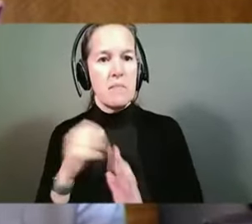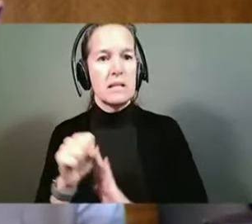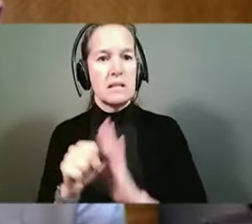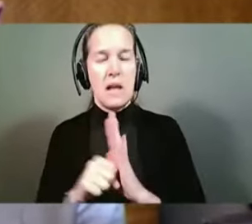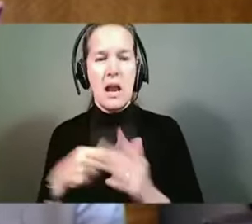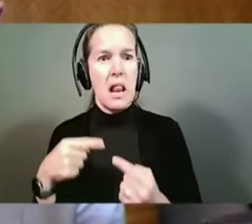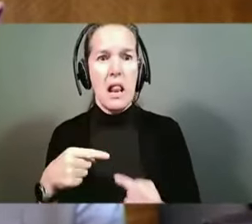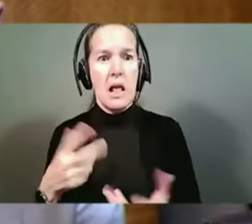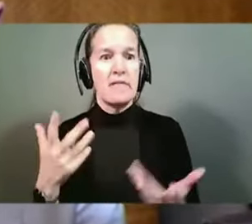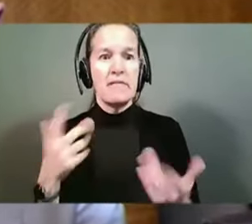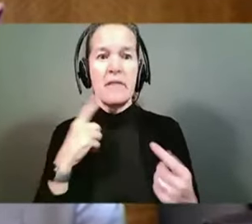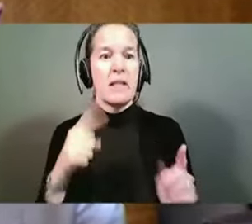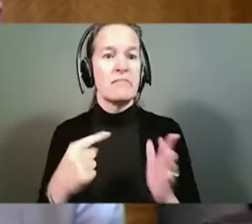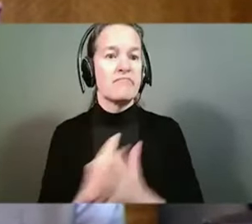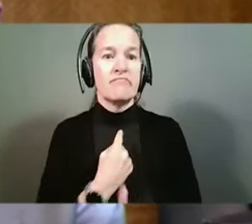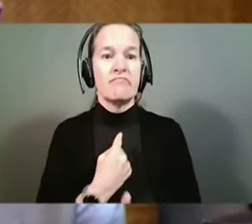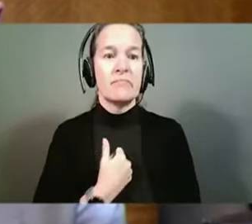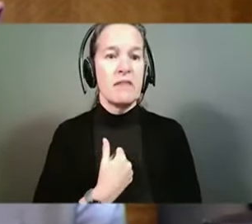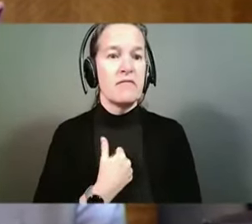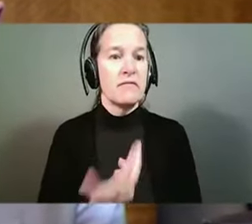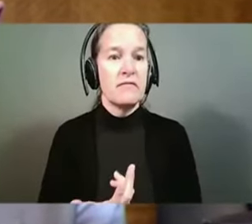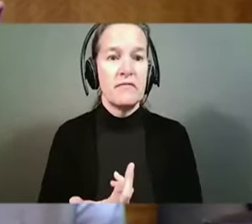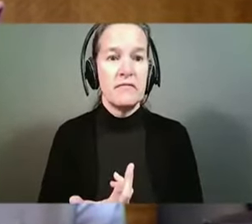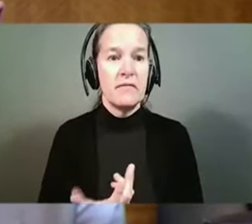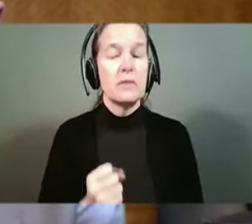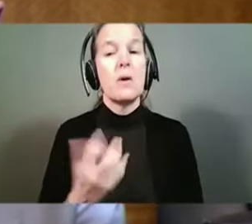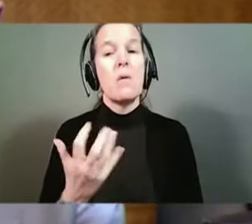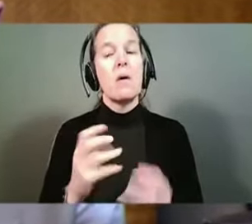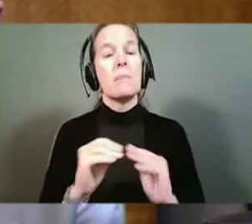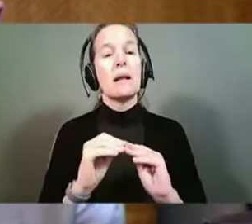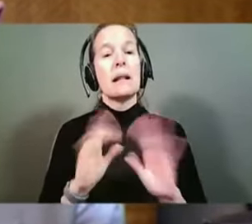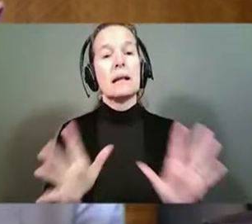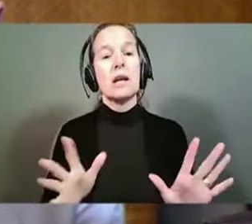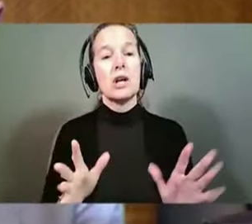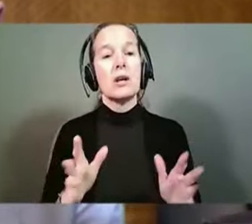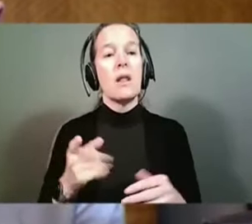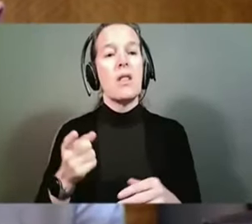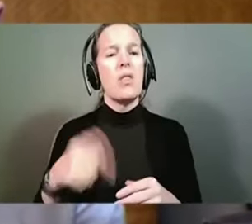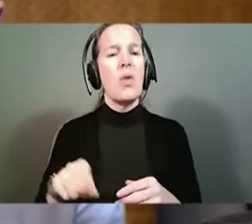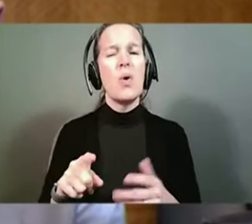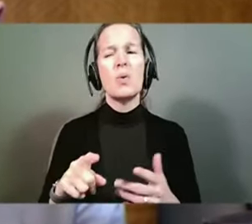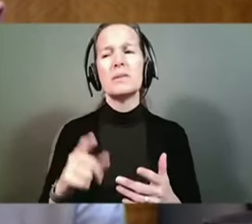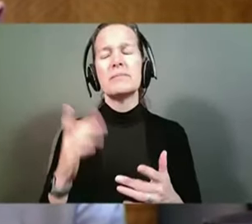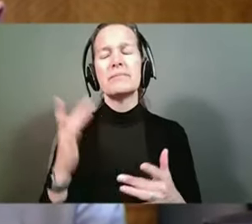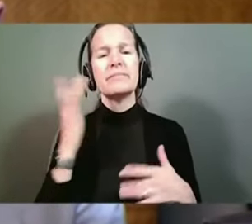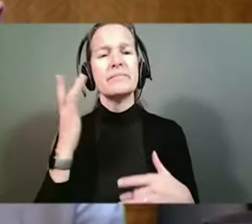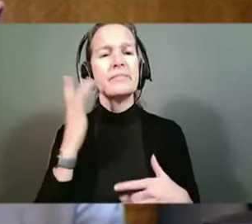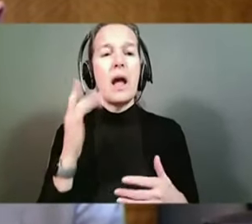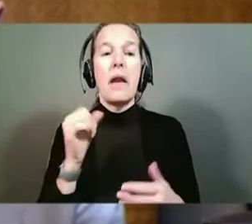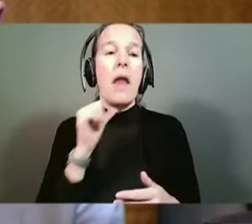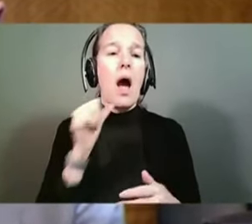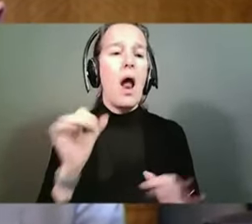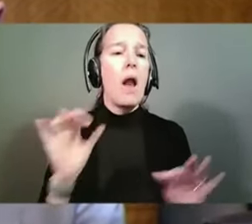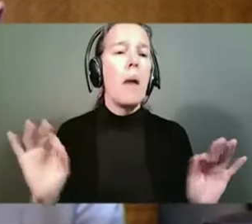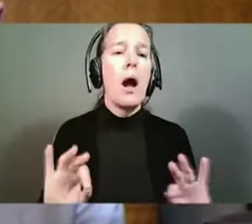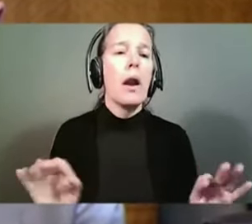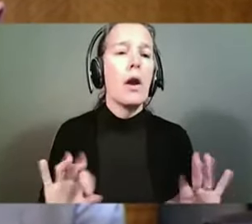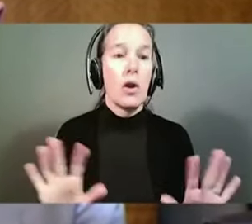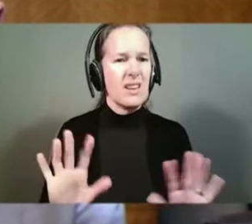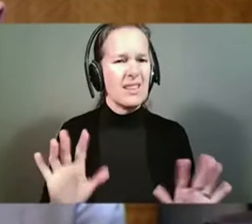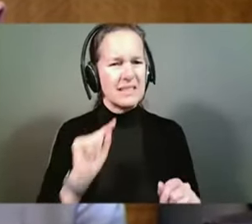be clear. The symptoms of long COVID are not minor inconveniences. They are debilitating conditions that affect the